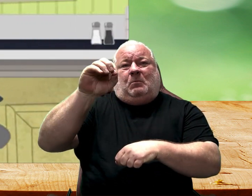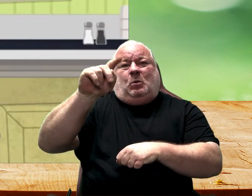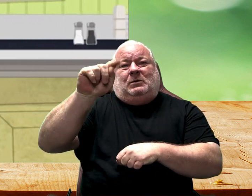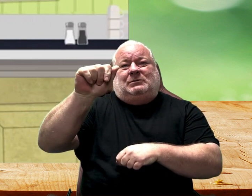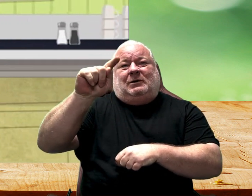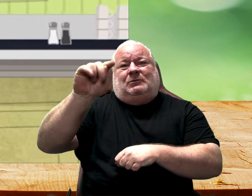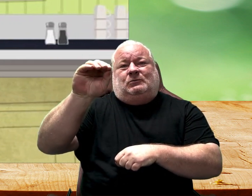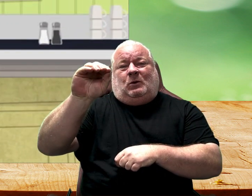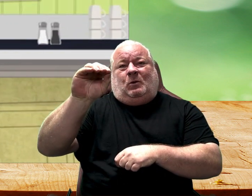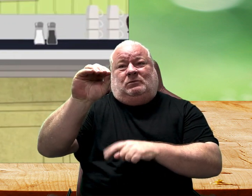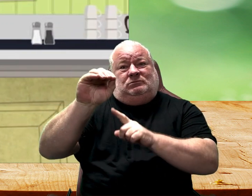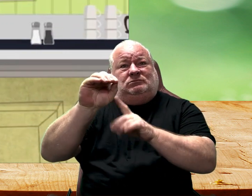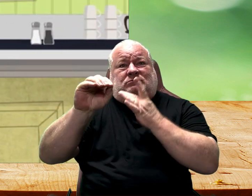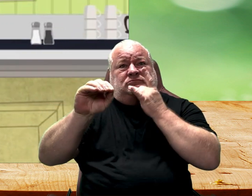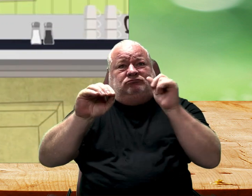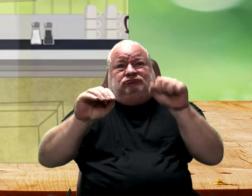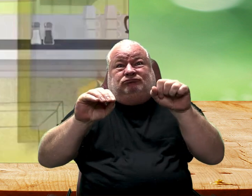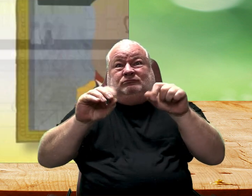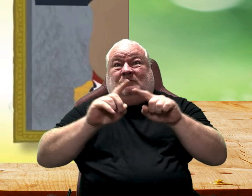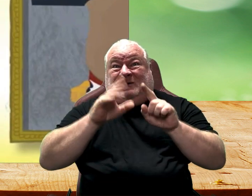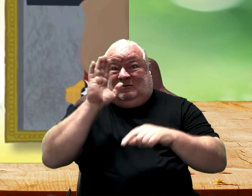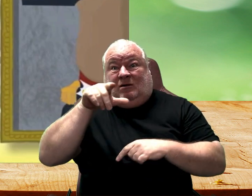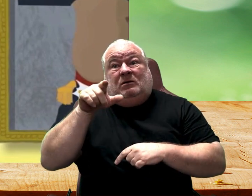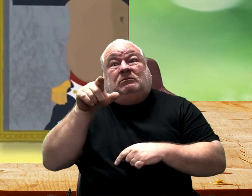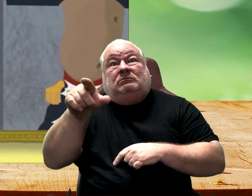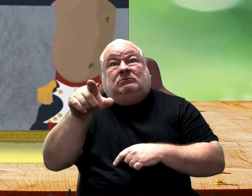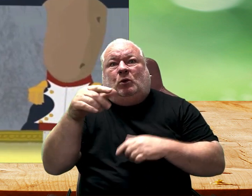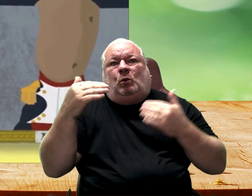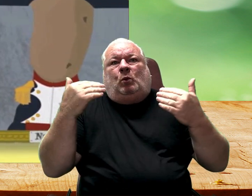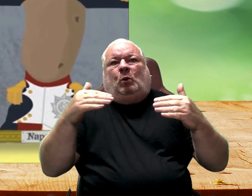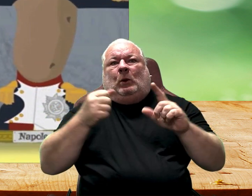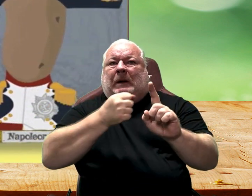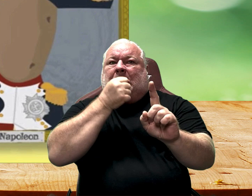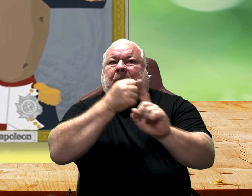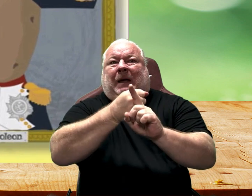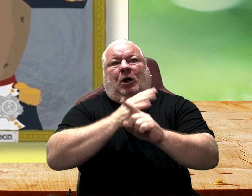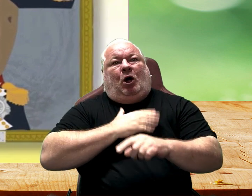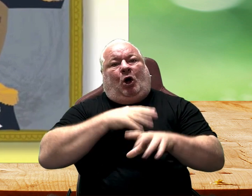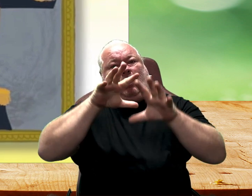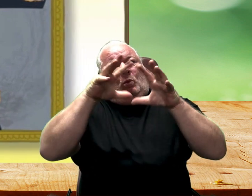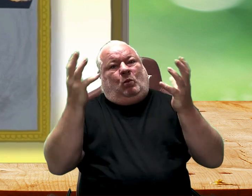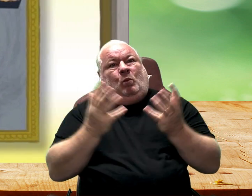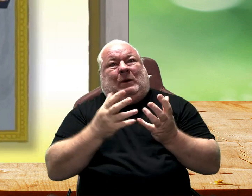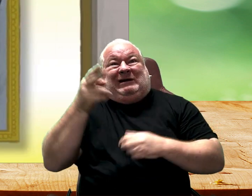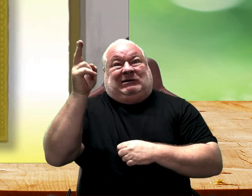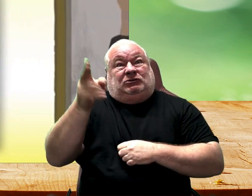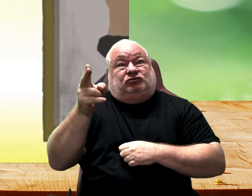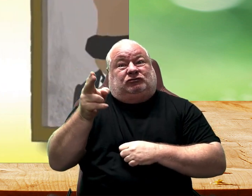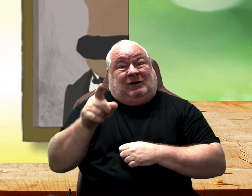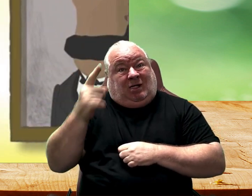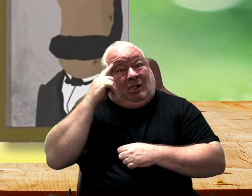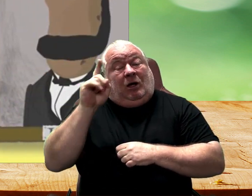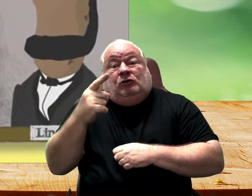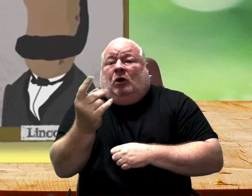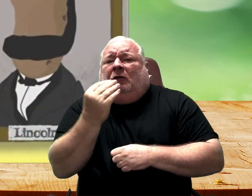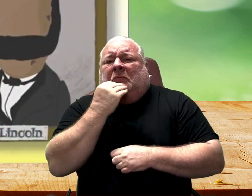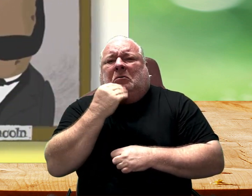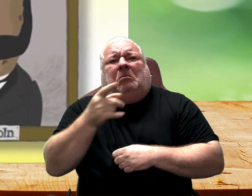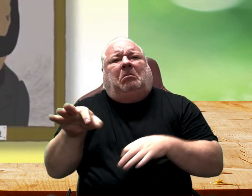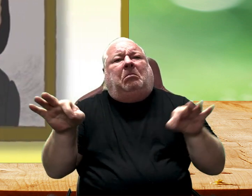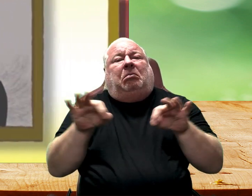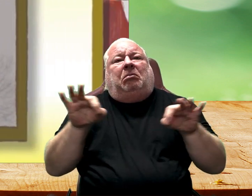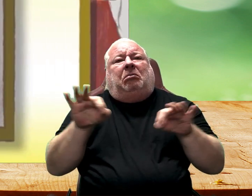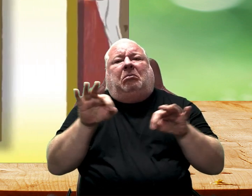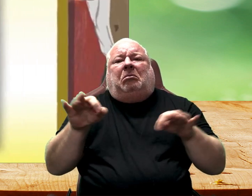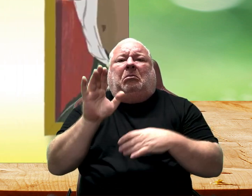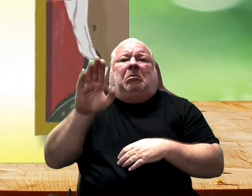potato. Delicious for sure, but the fact is, potatoes have played a much more significant role in our history than just that of the